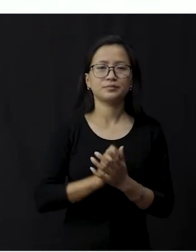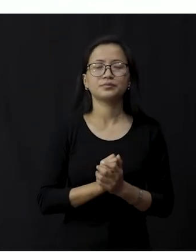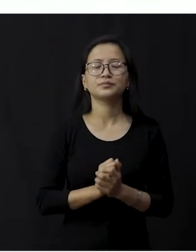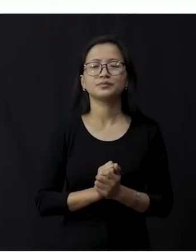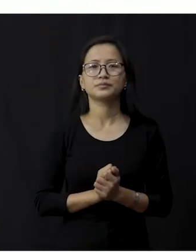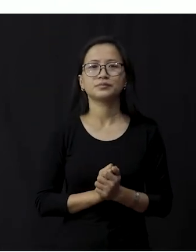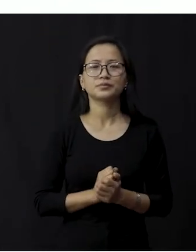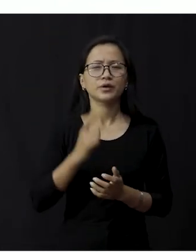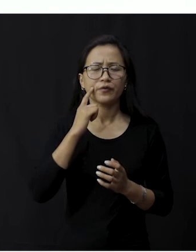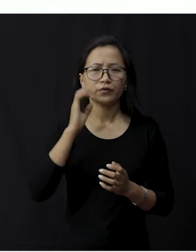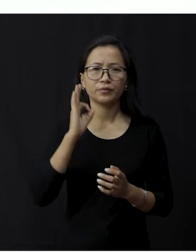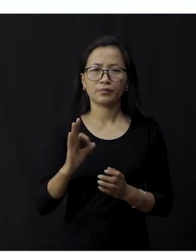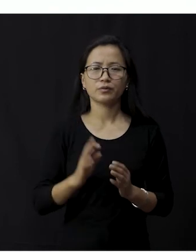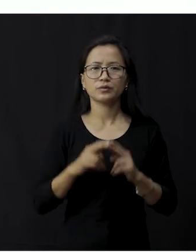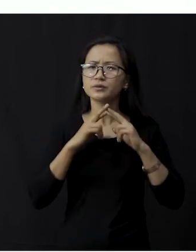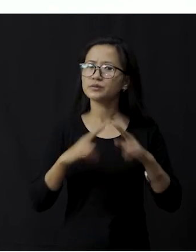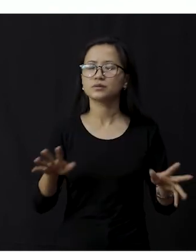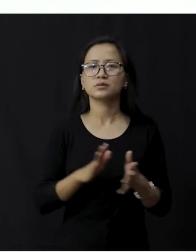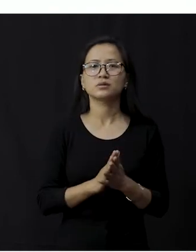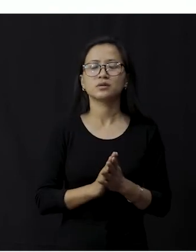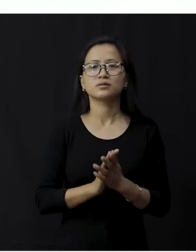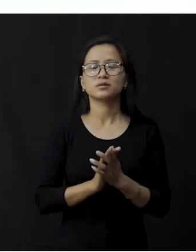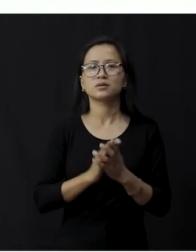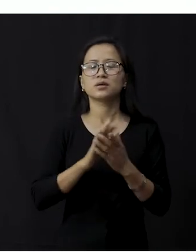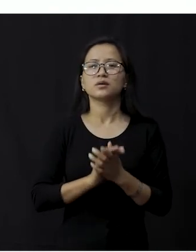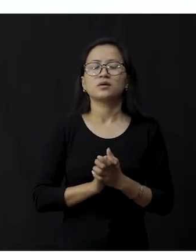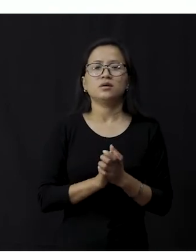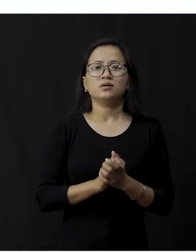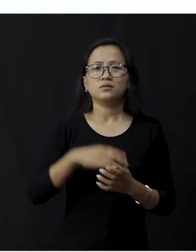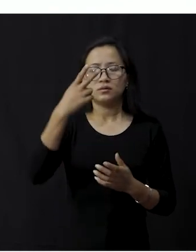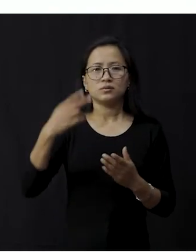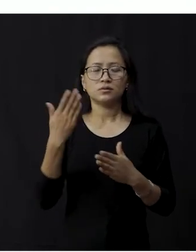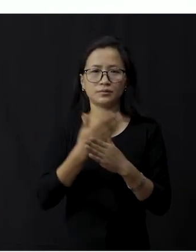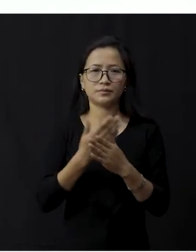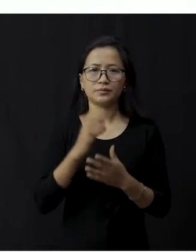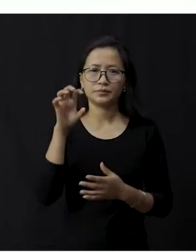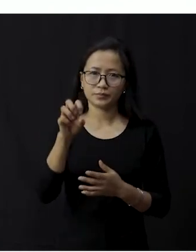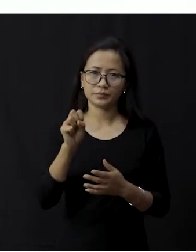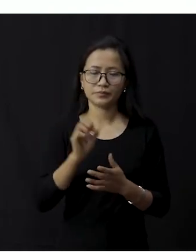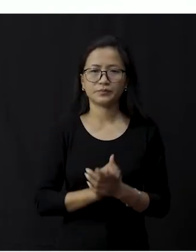this very important symbols of our country. All right? Okay.